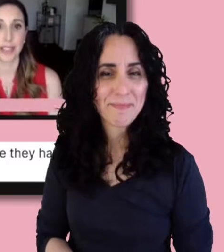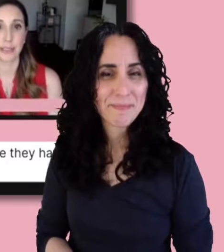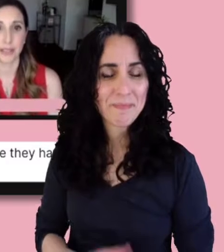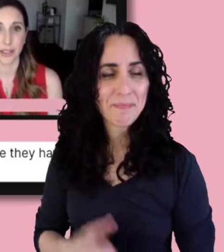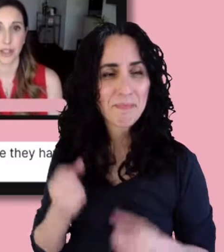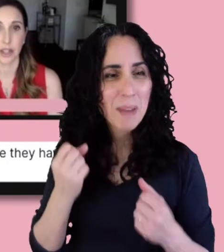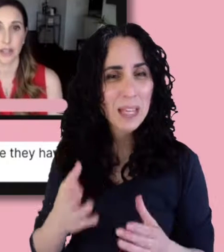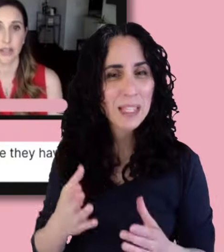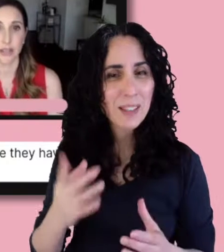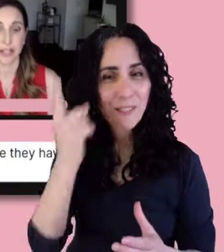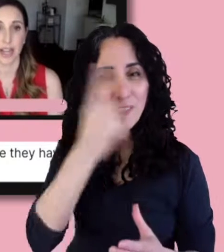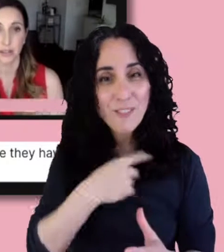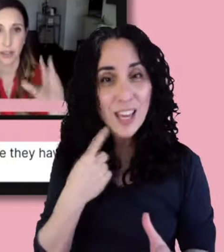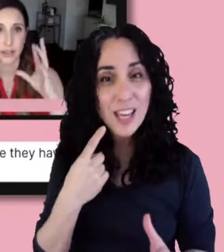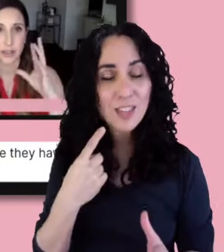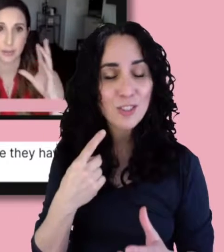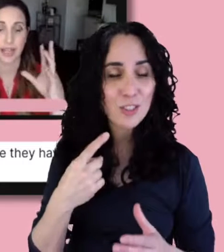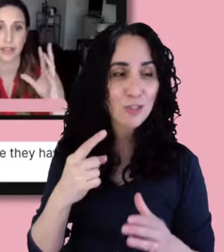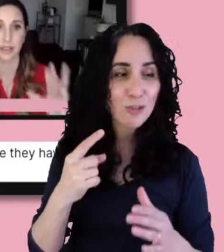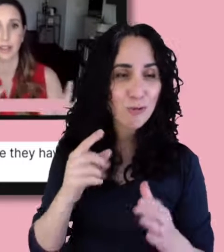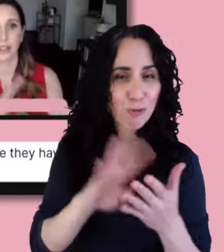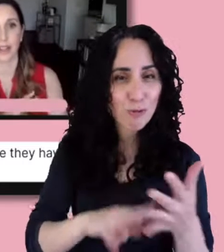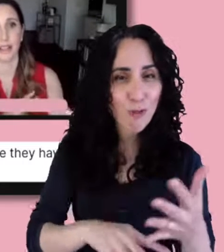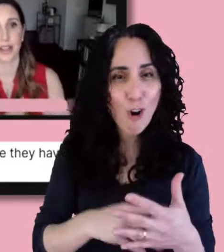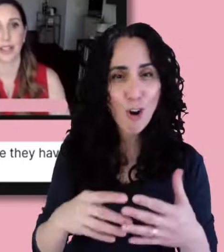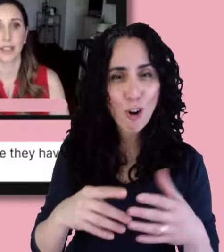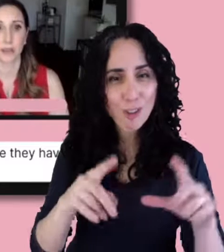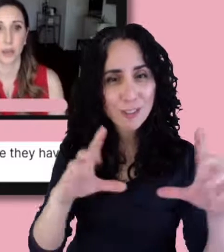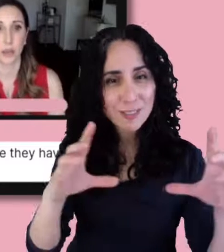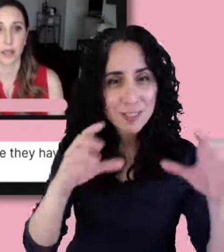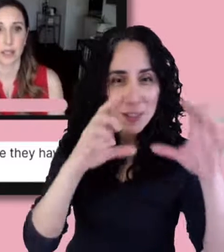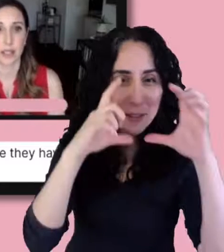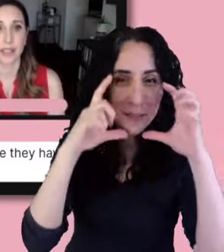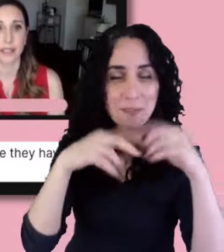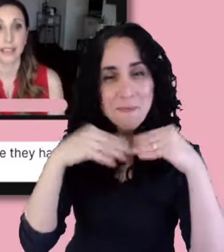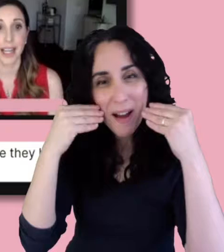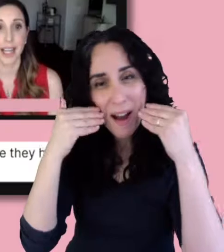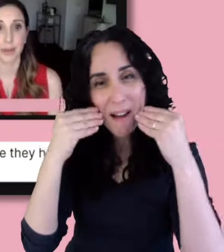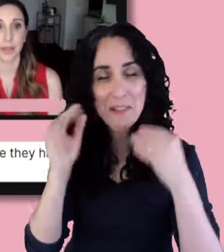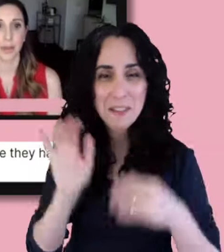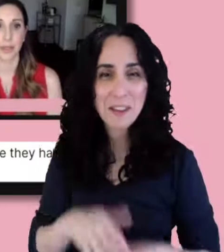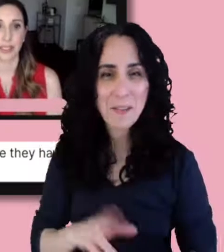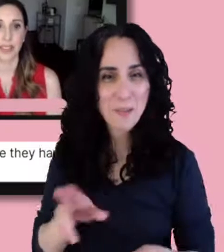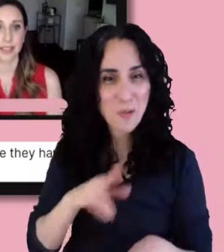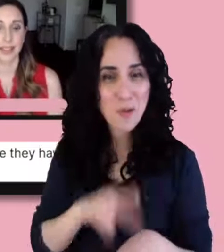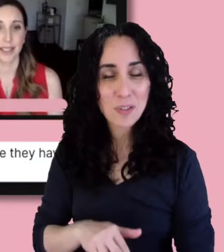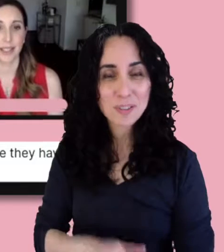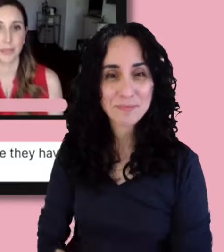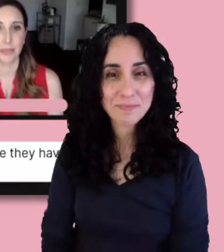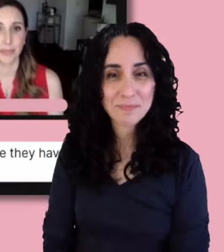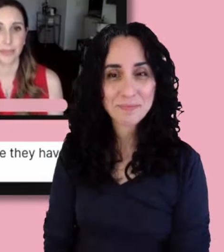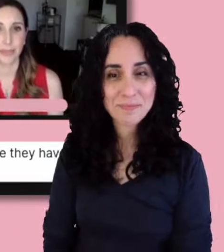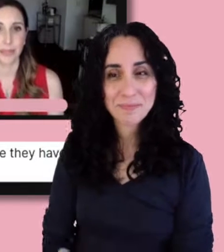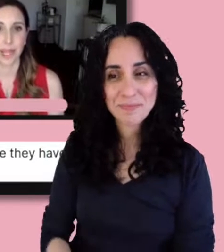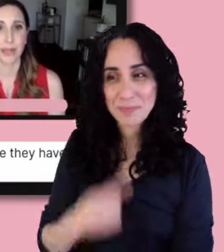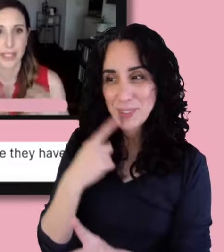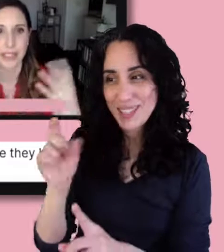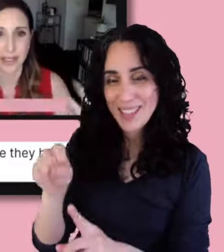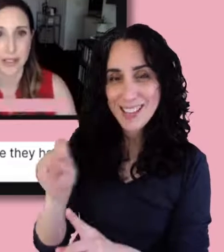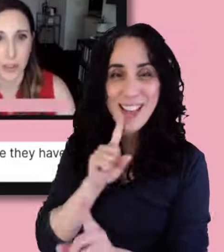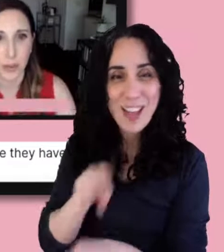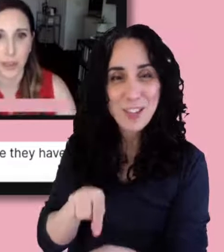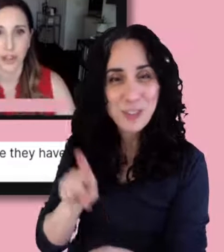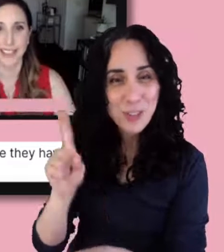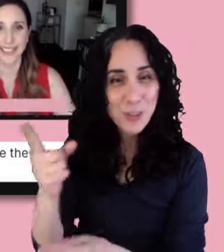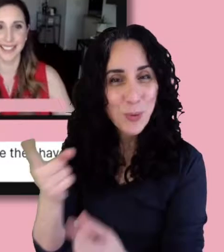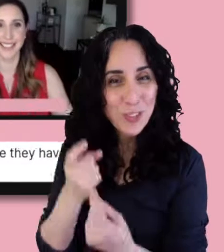so many face charts that have just the smile and all of that, and of course, yeah, absolutely. Um, I'm saying